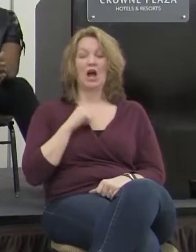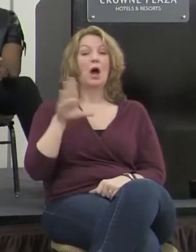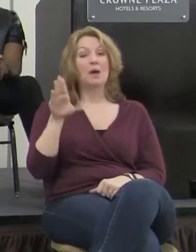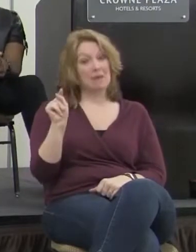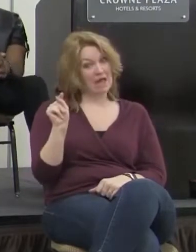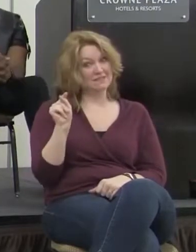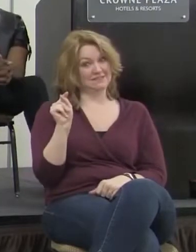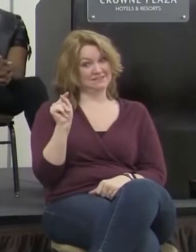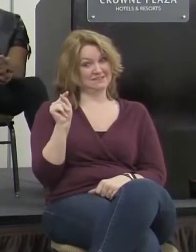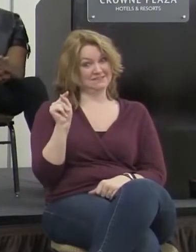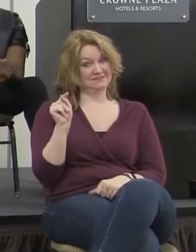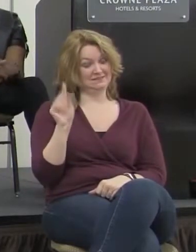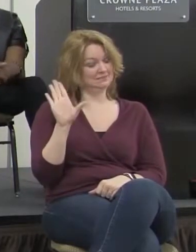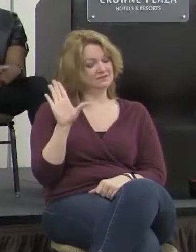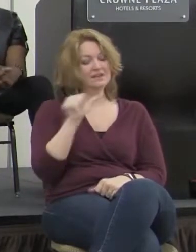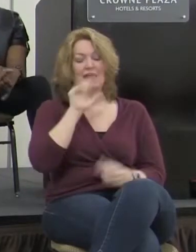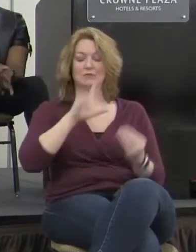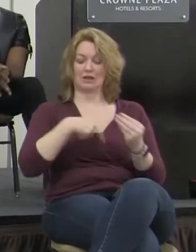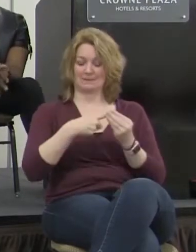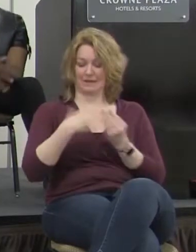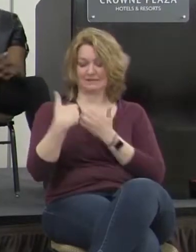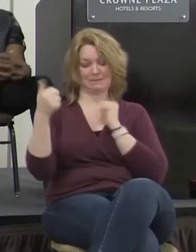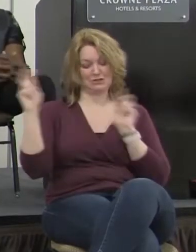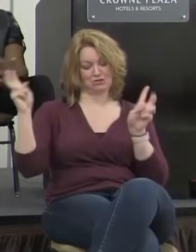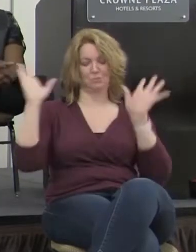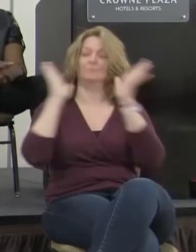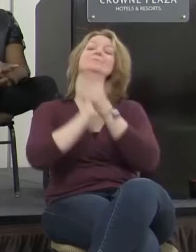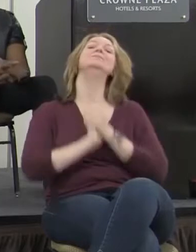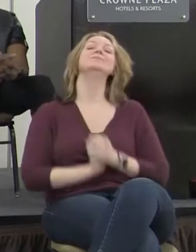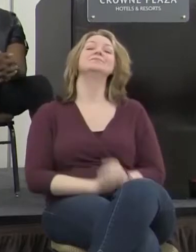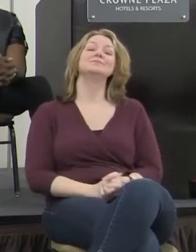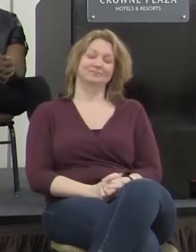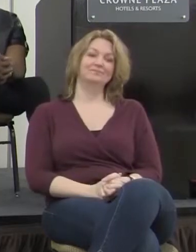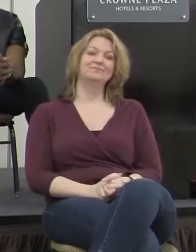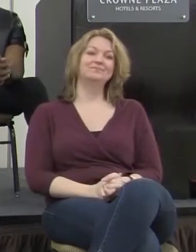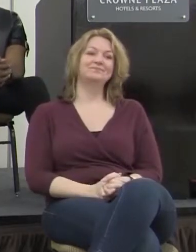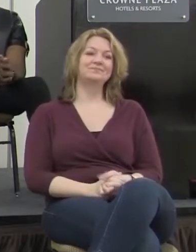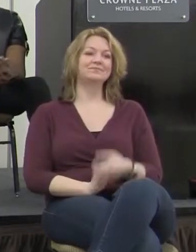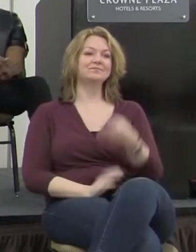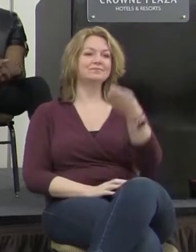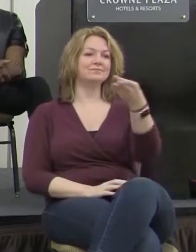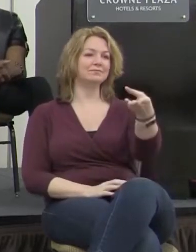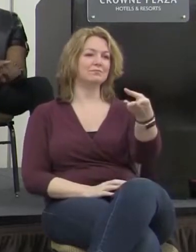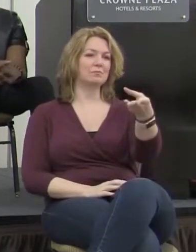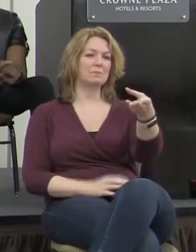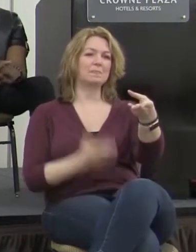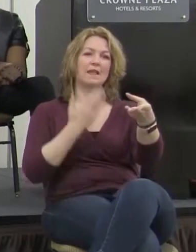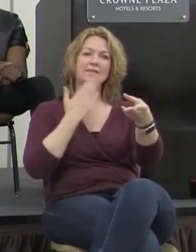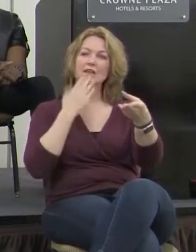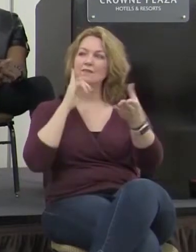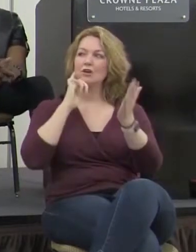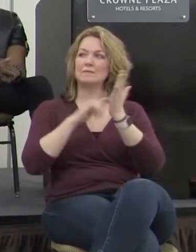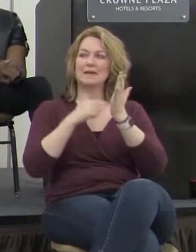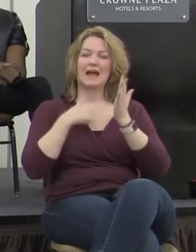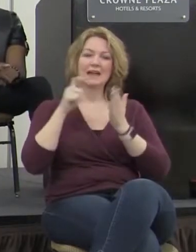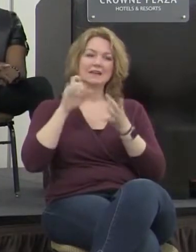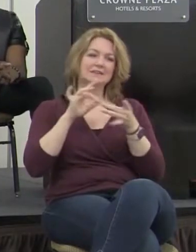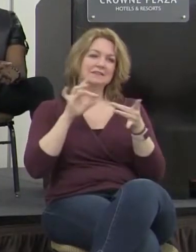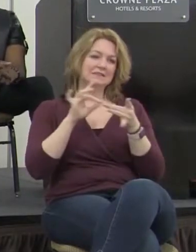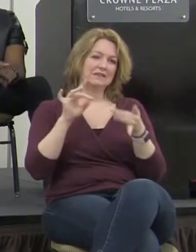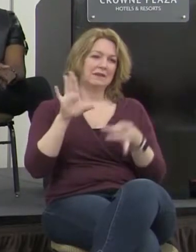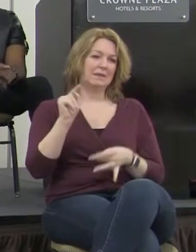However, that's not what we're talking about. Last one. Thank you, sir, for recognizing me. I had to say this,